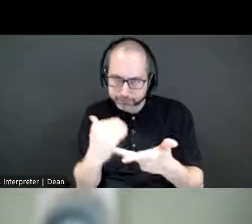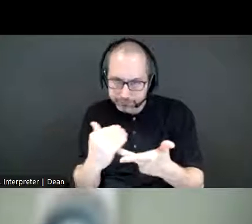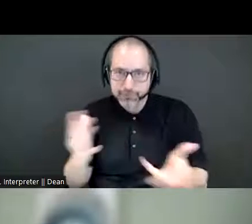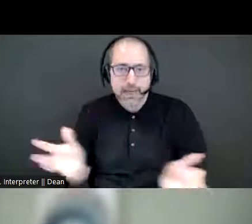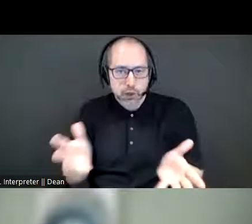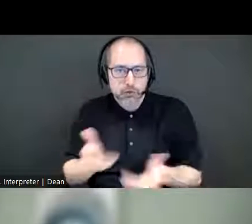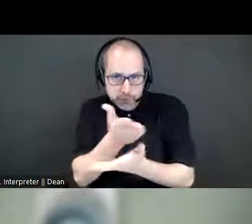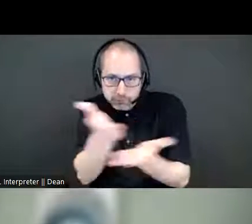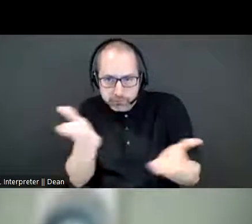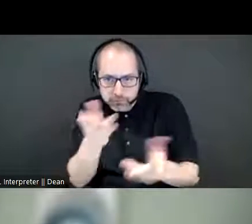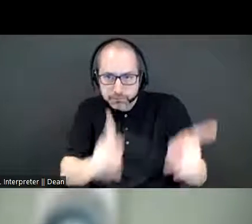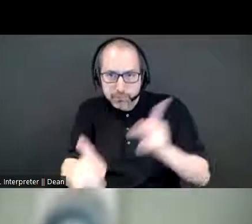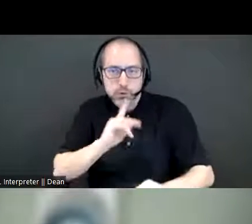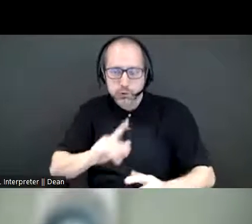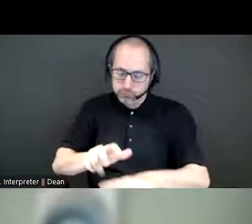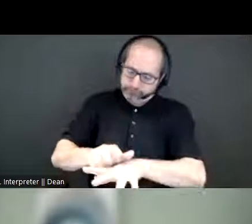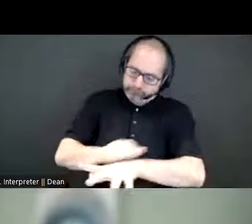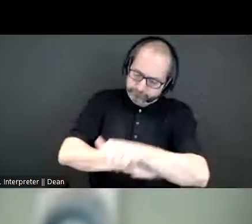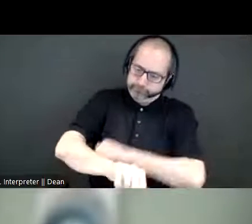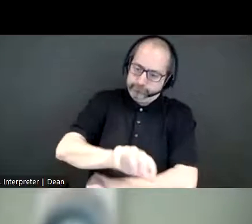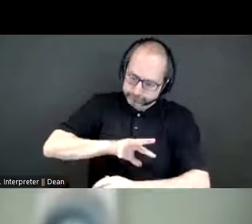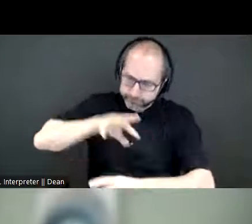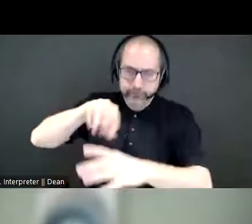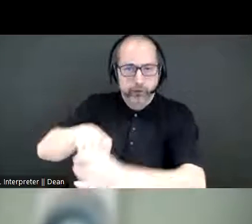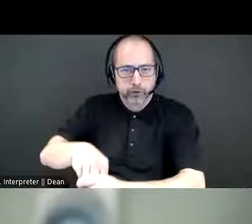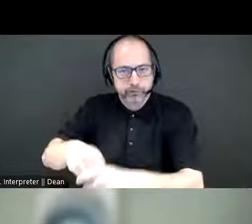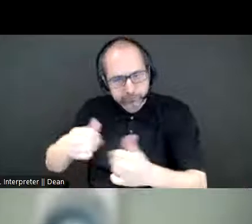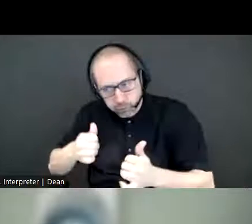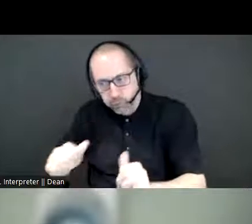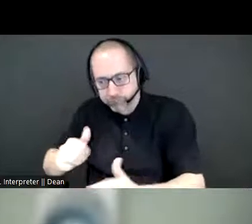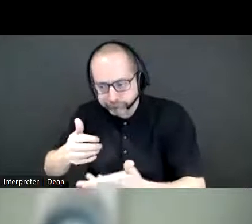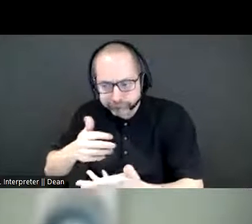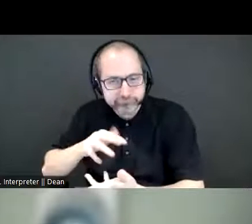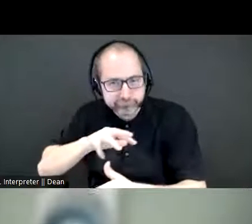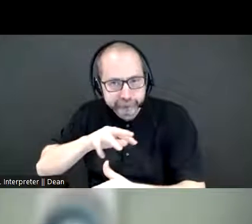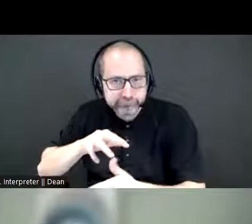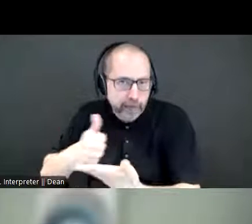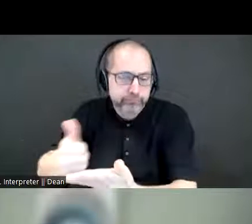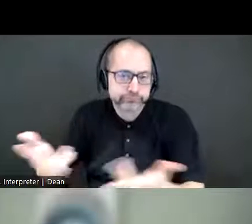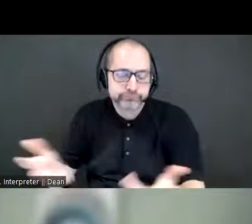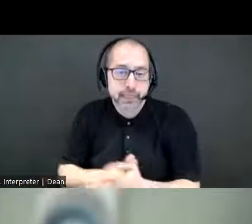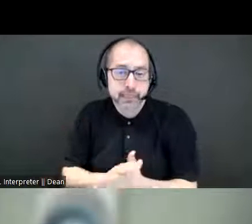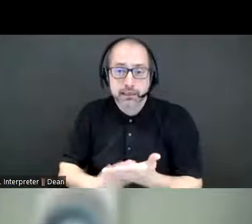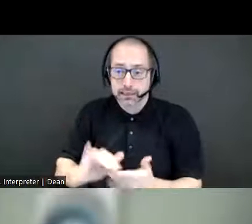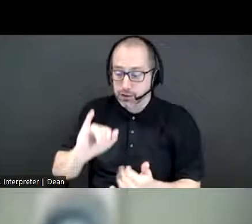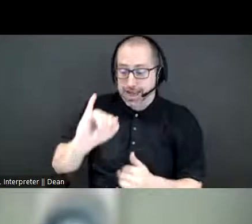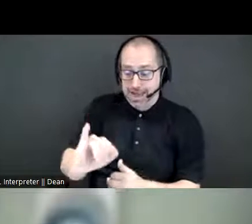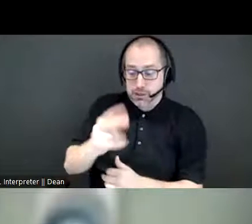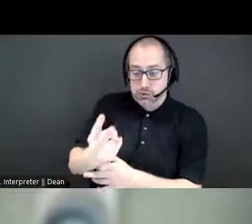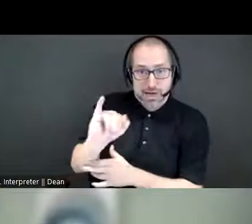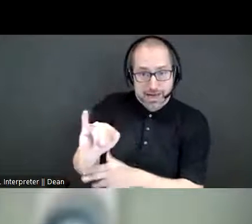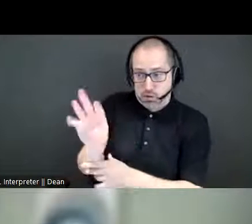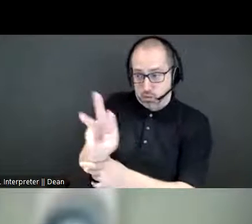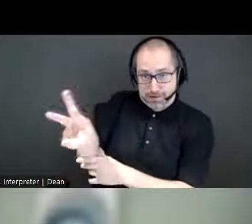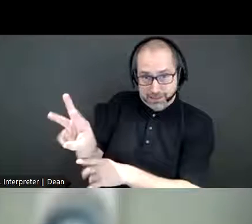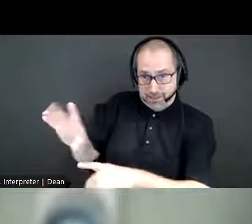step out and make an effort to participate wherever they can. Now the I2I website